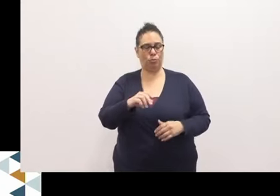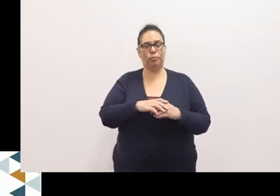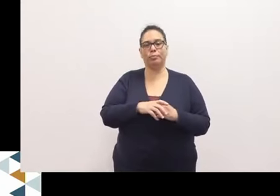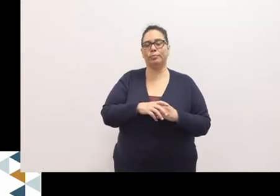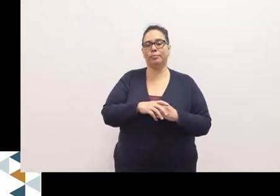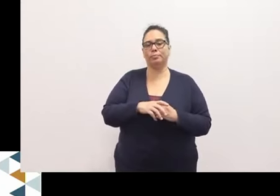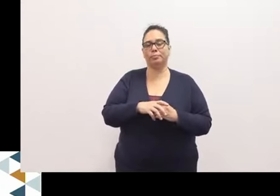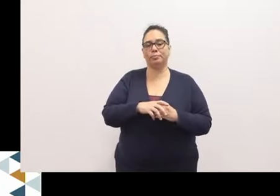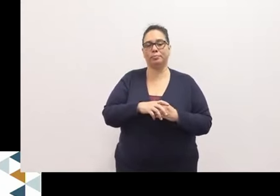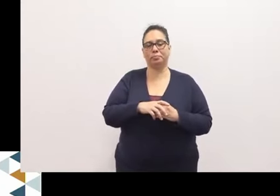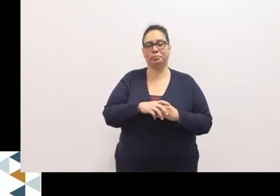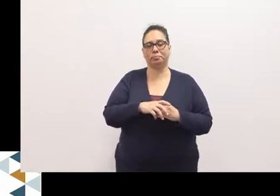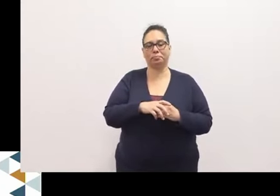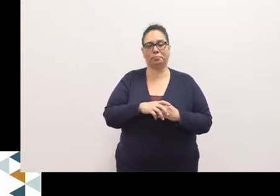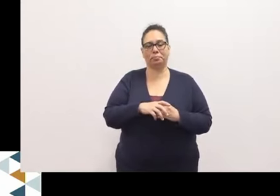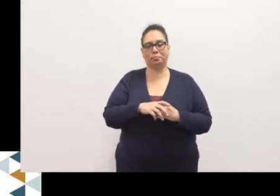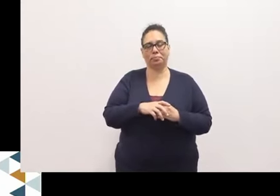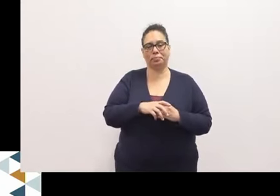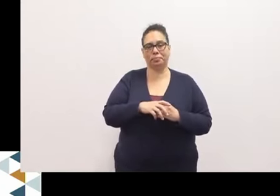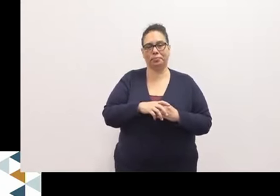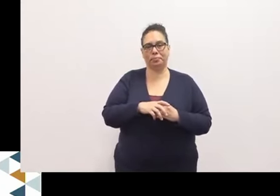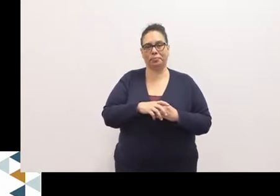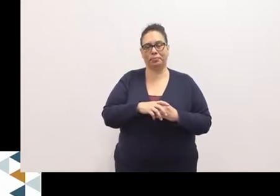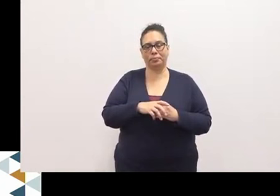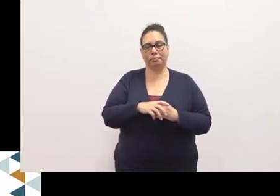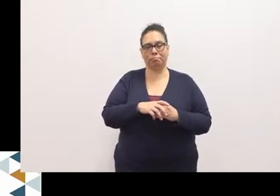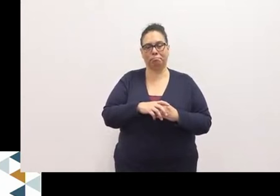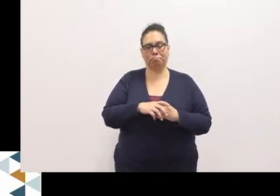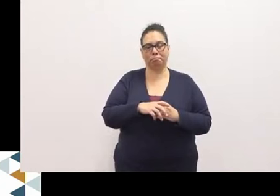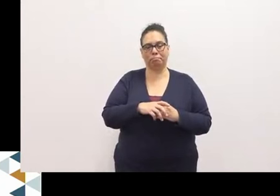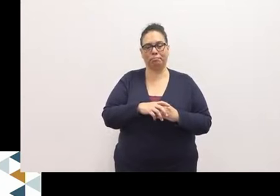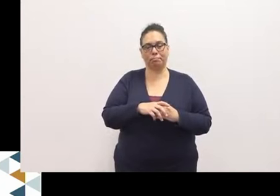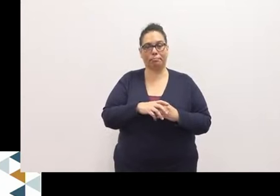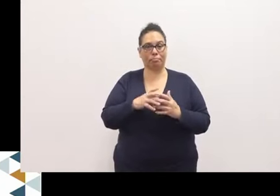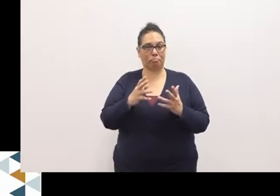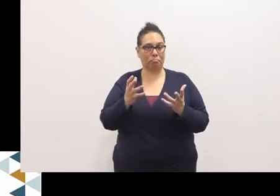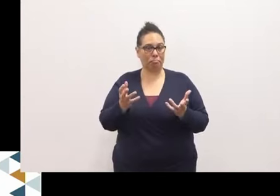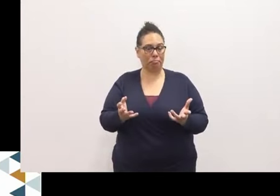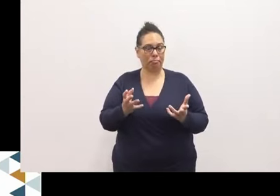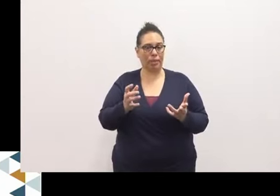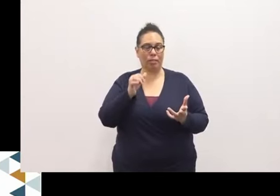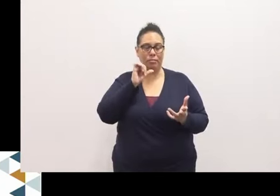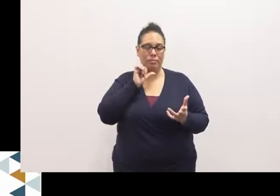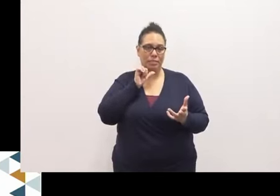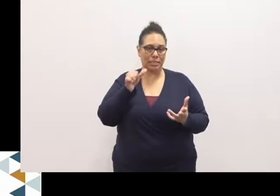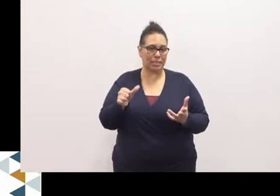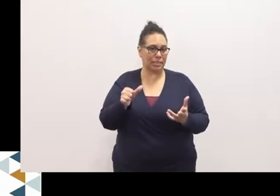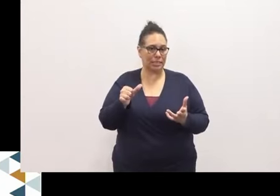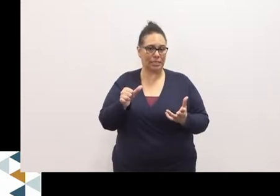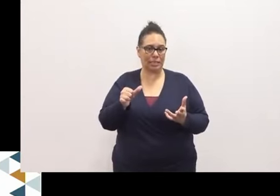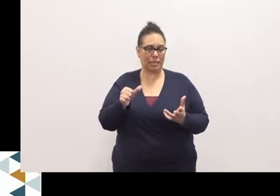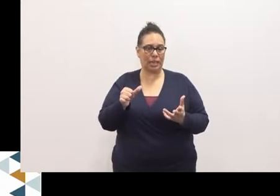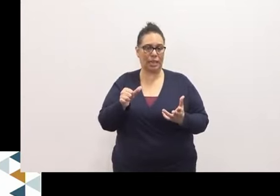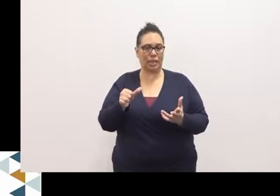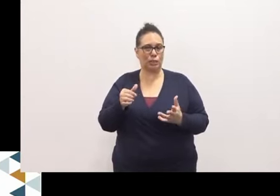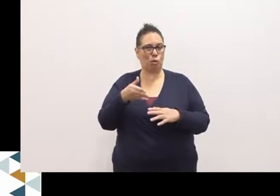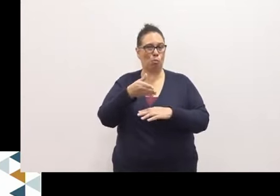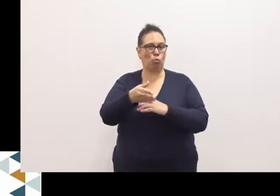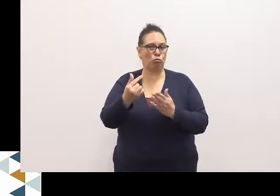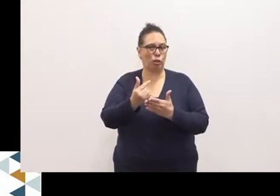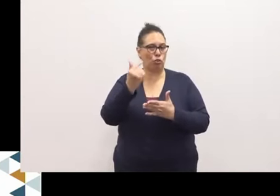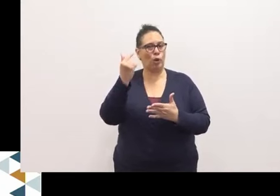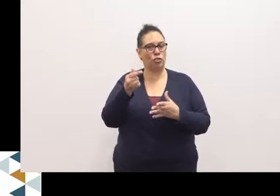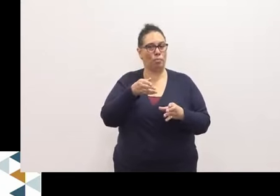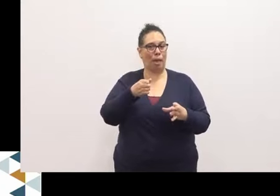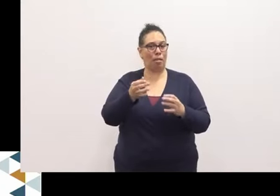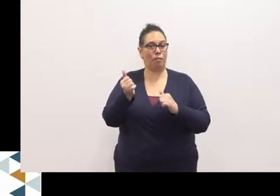of California, and USC, California State University. Although it's not the post-graduation path for all students.